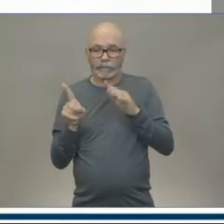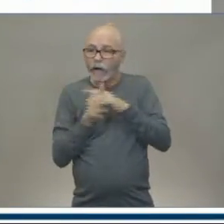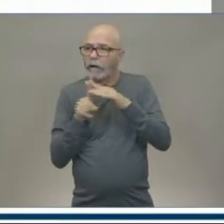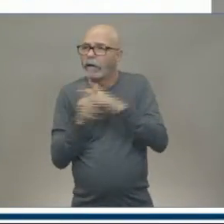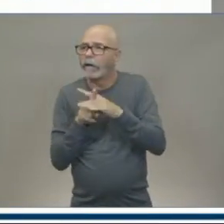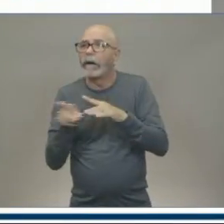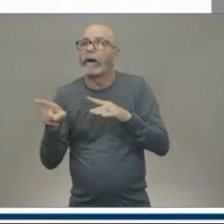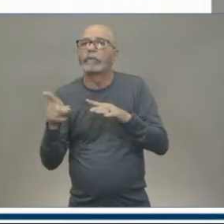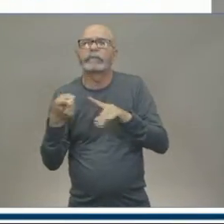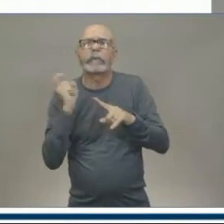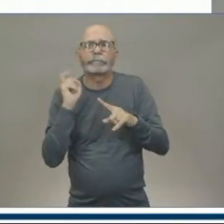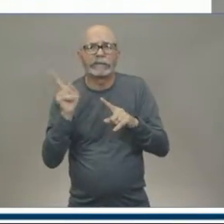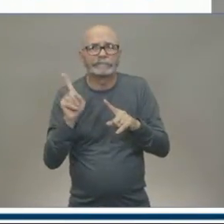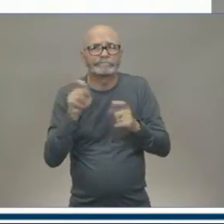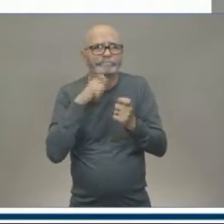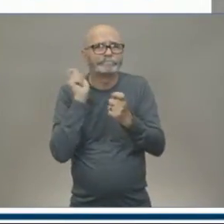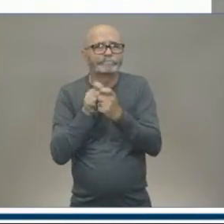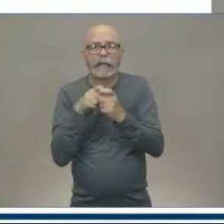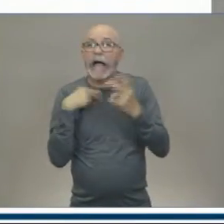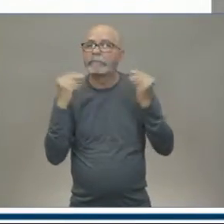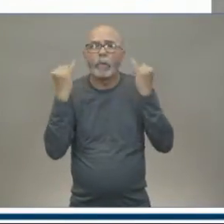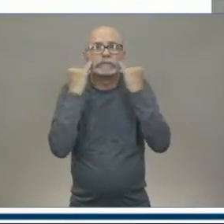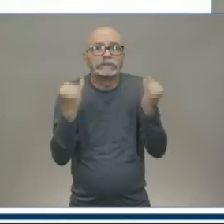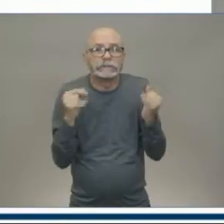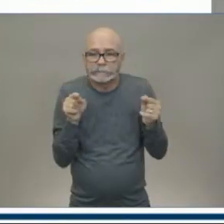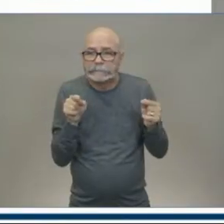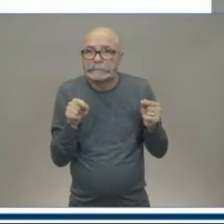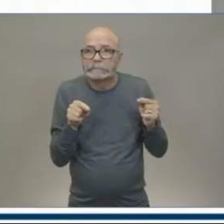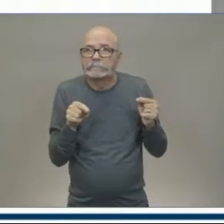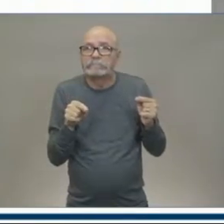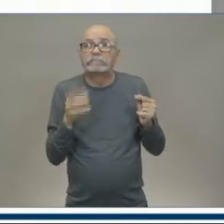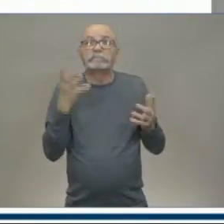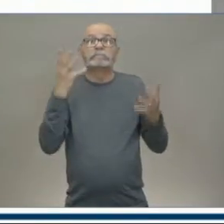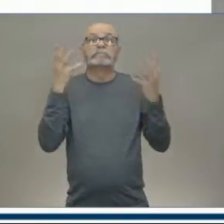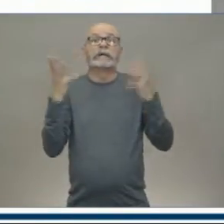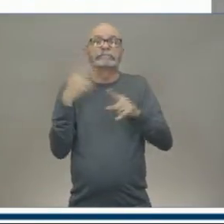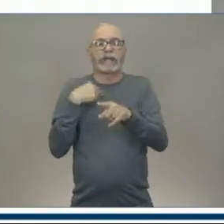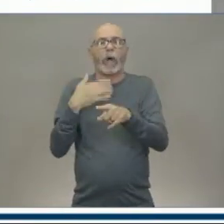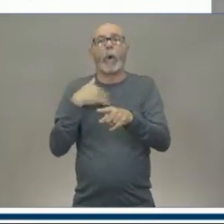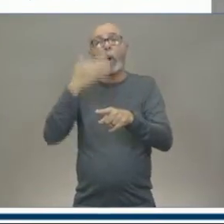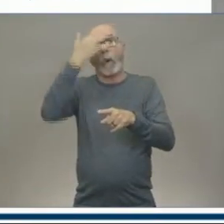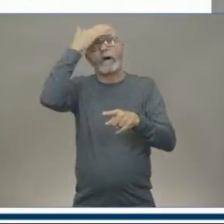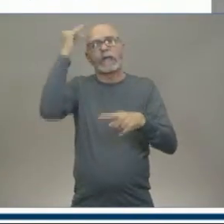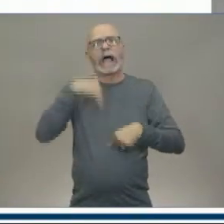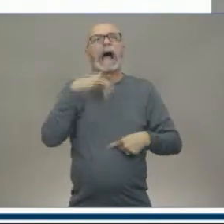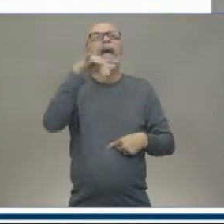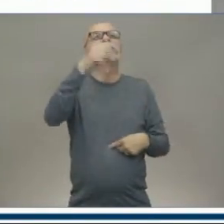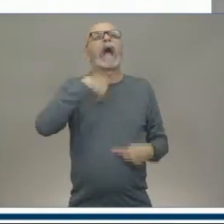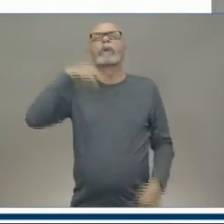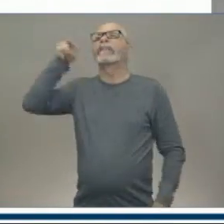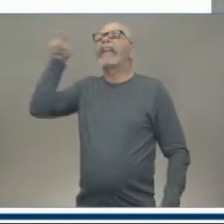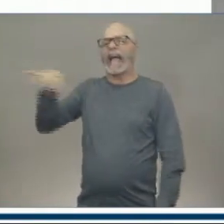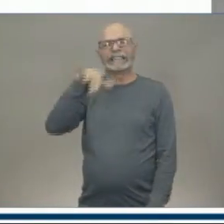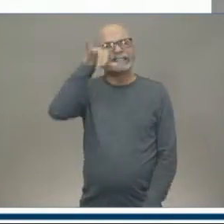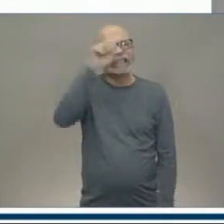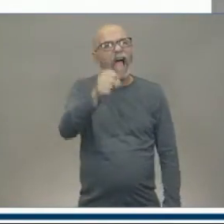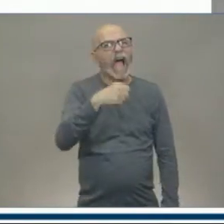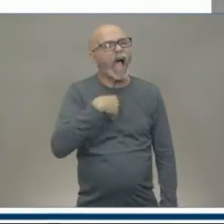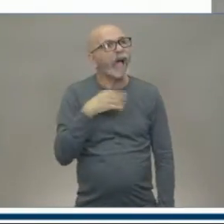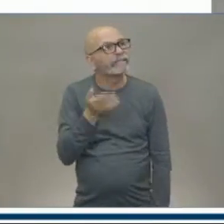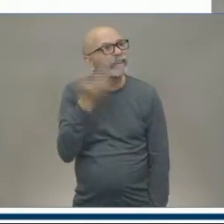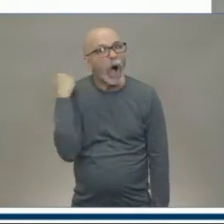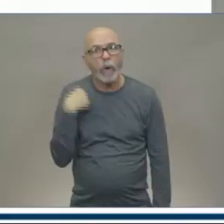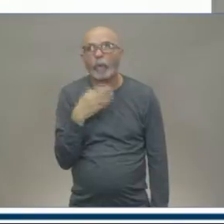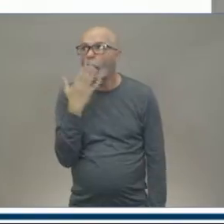exposed. They may have forgotten that they were one of these community sites, and that's not part of our information. So we can't rule